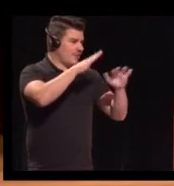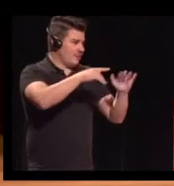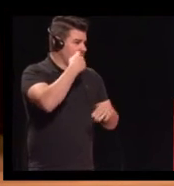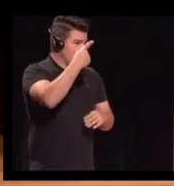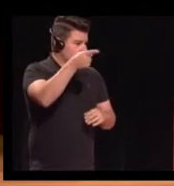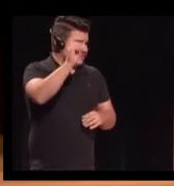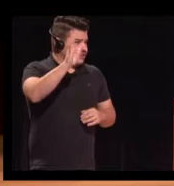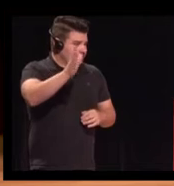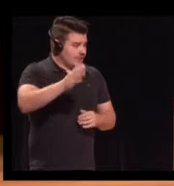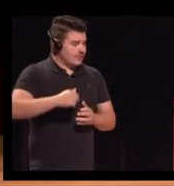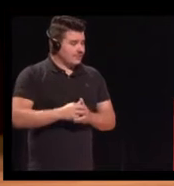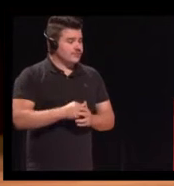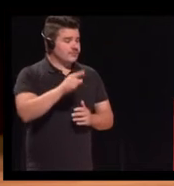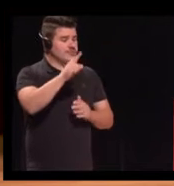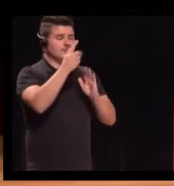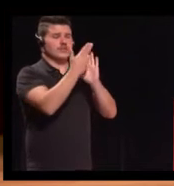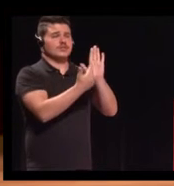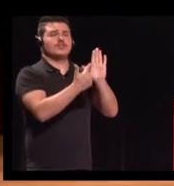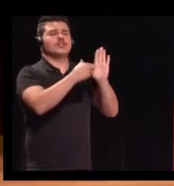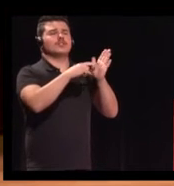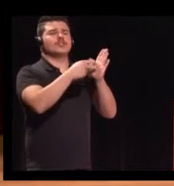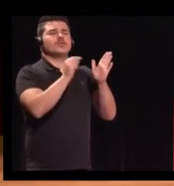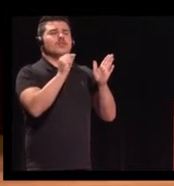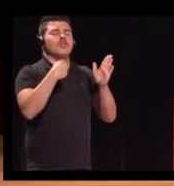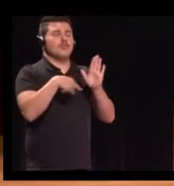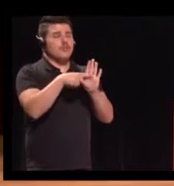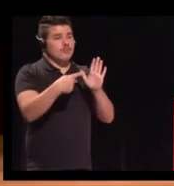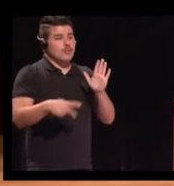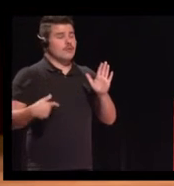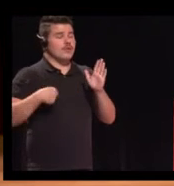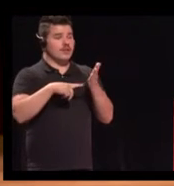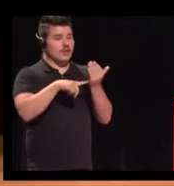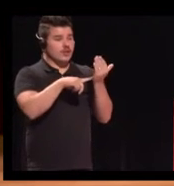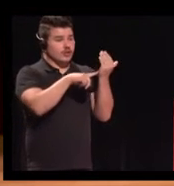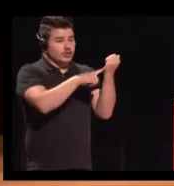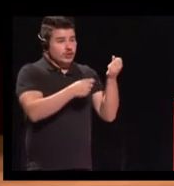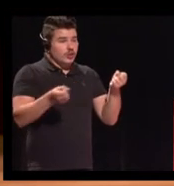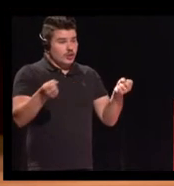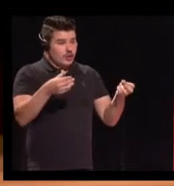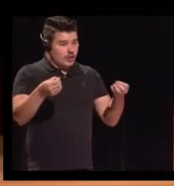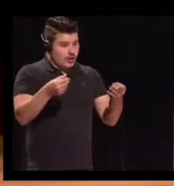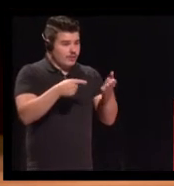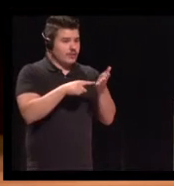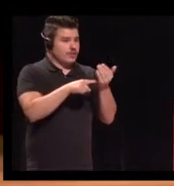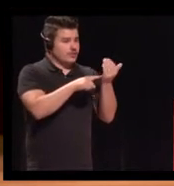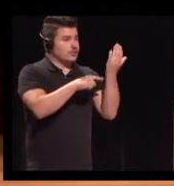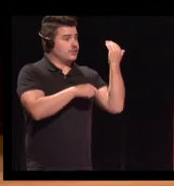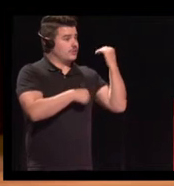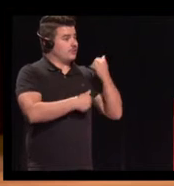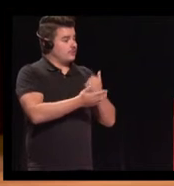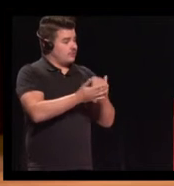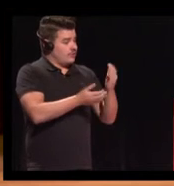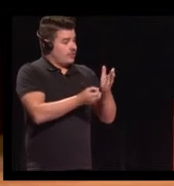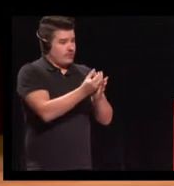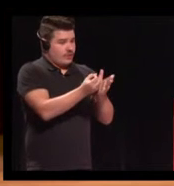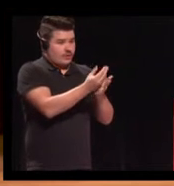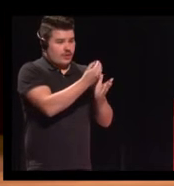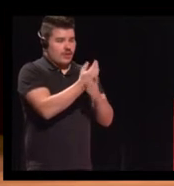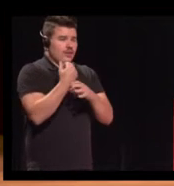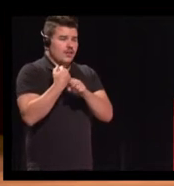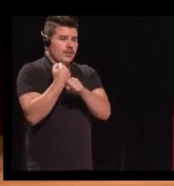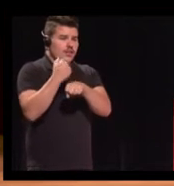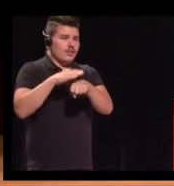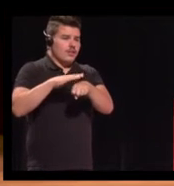describes how technology, a new technology, since they've been invented, how long it took them to reach 50